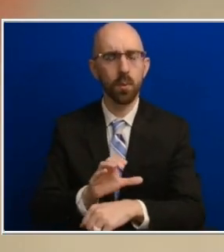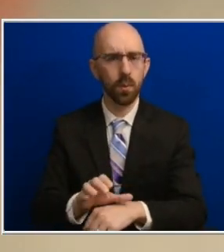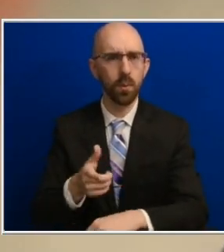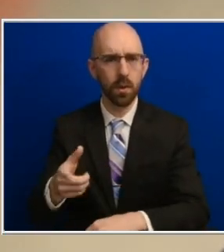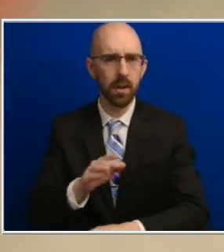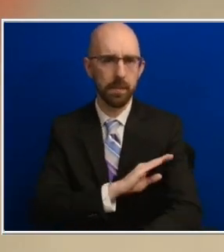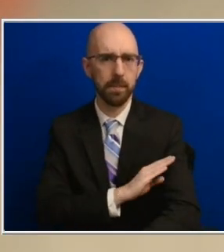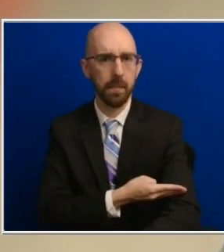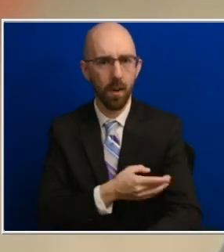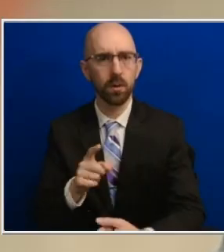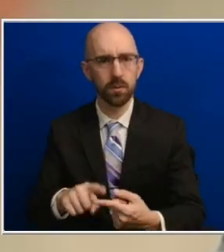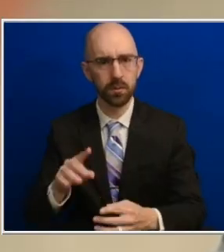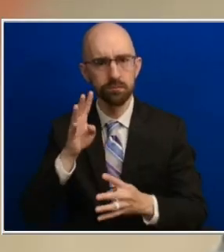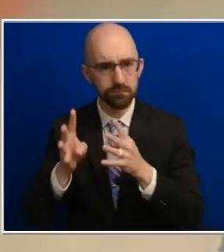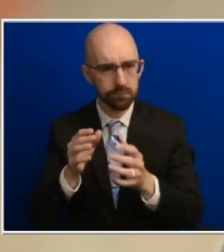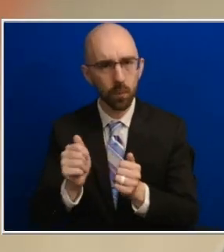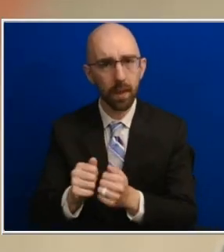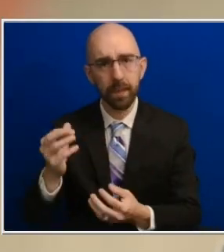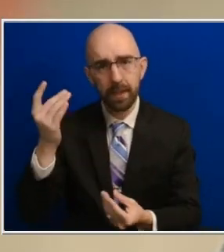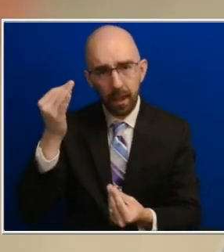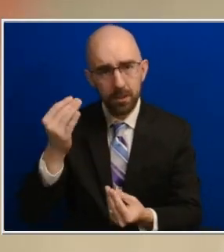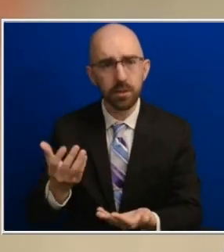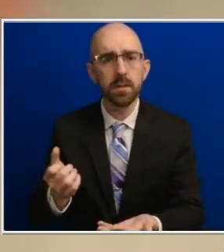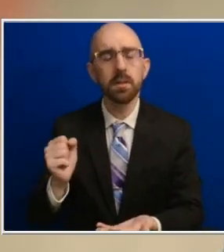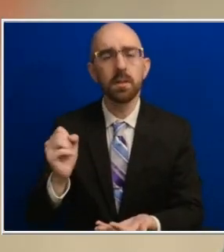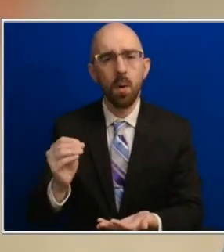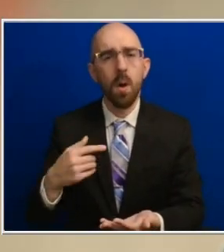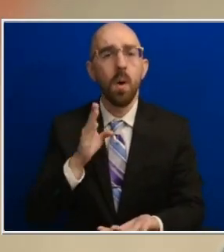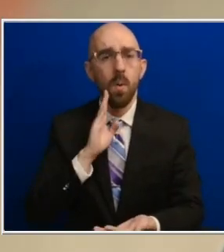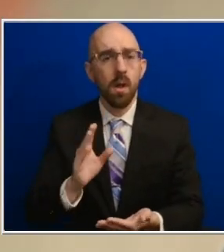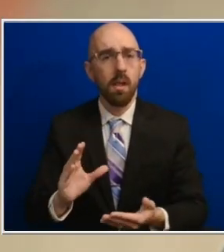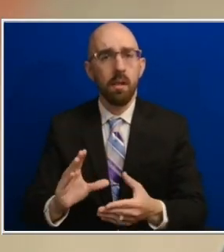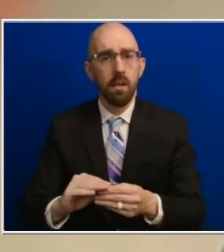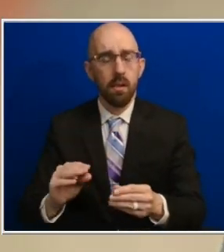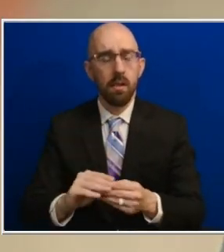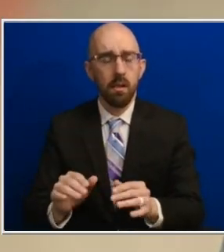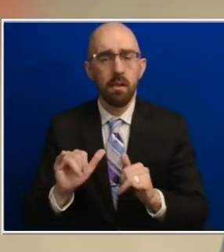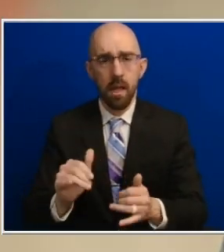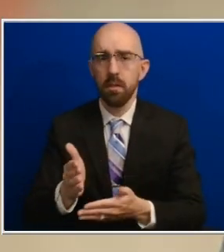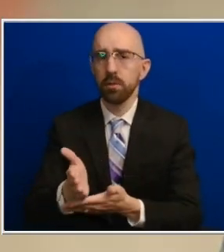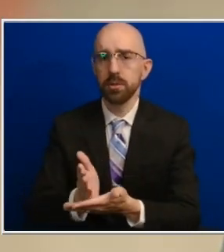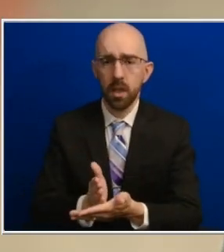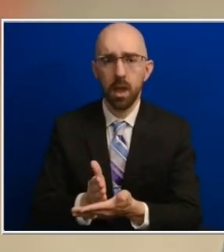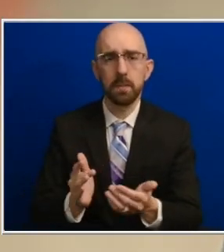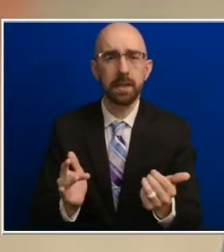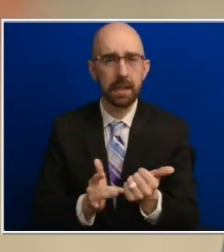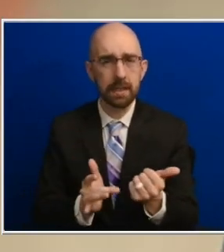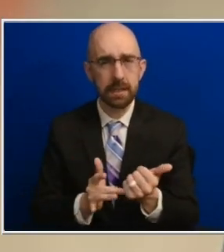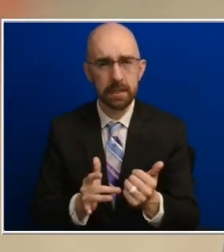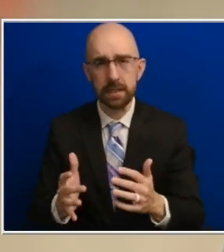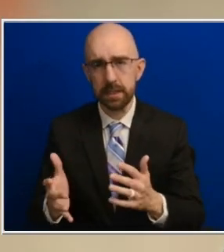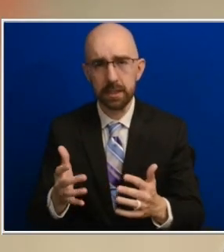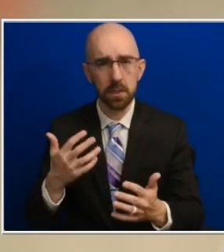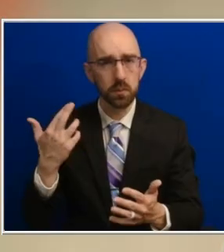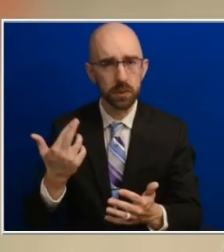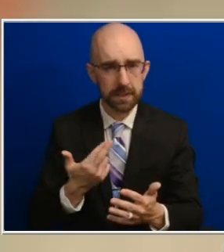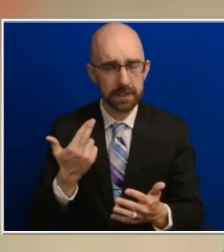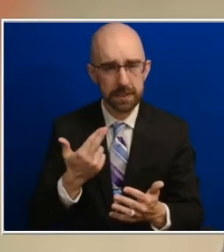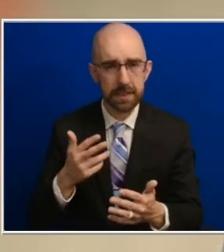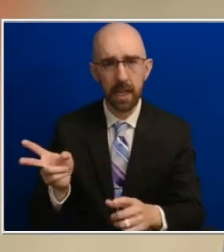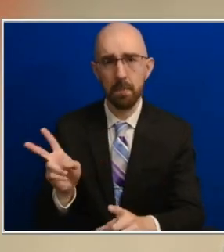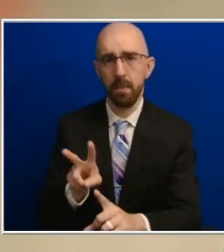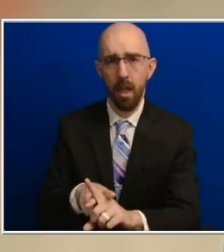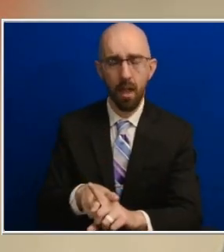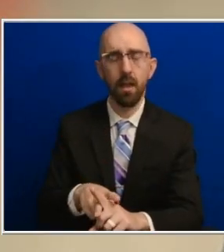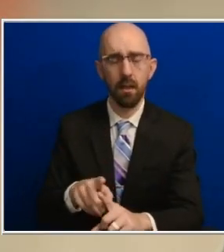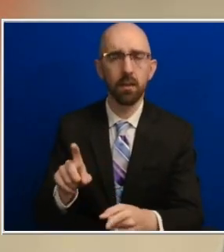to come up with intelligence. And so I will say that there are some technically reasoning being